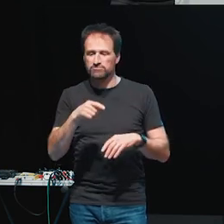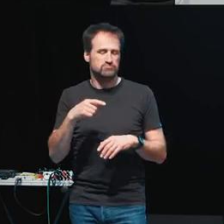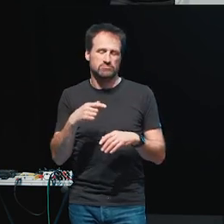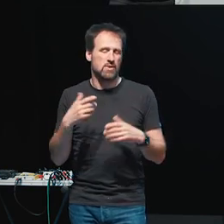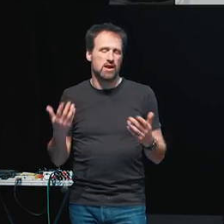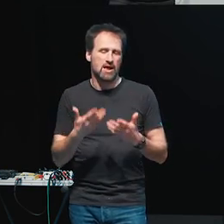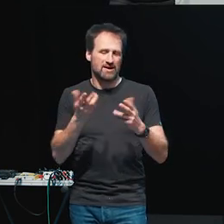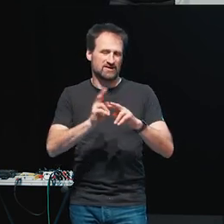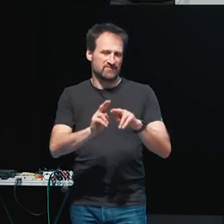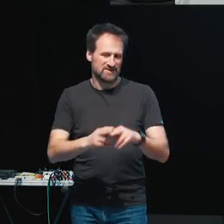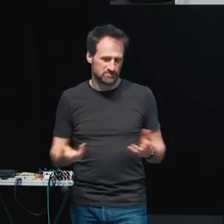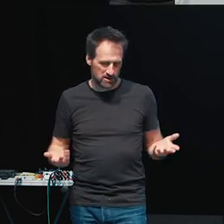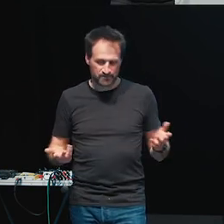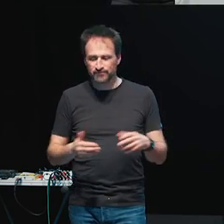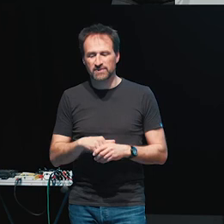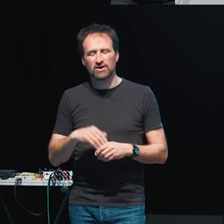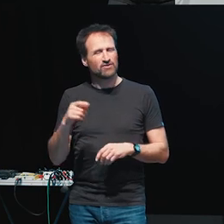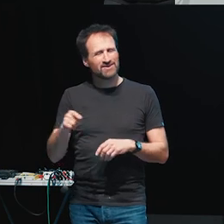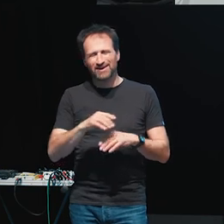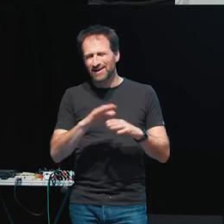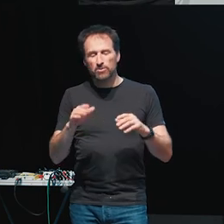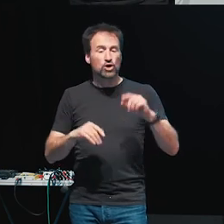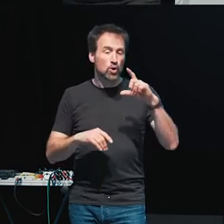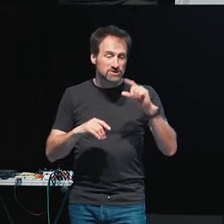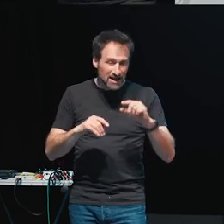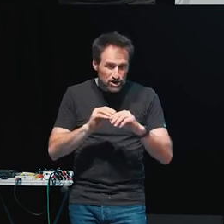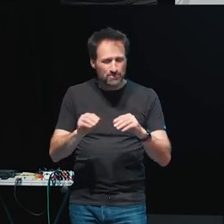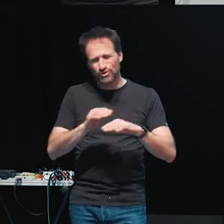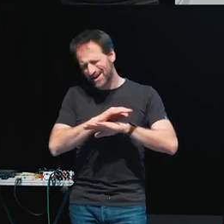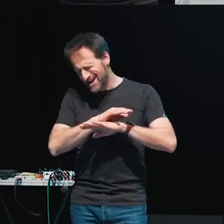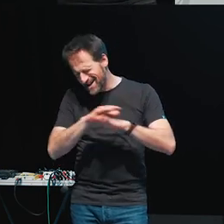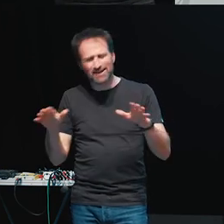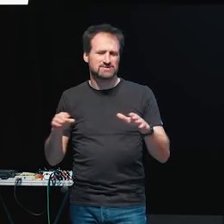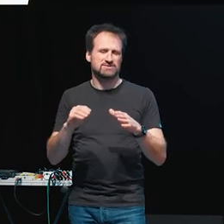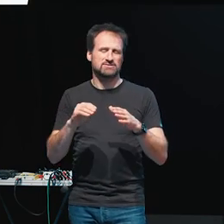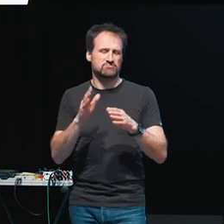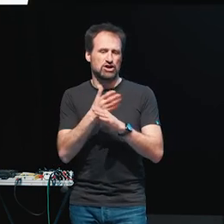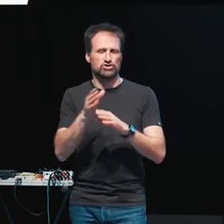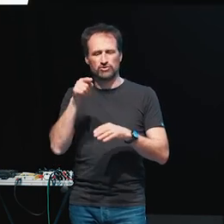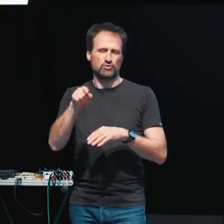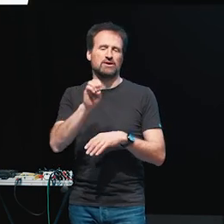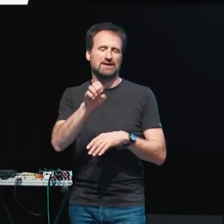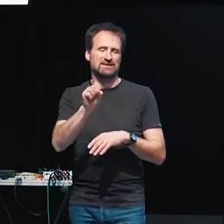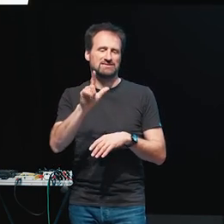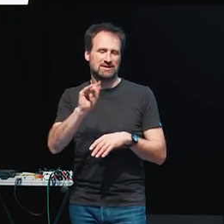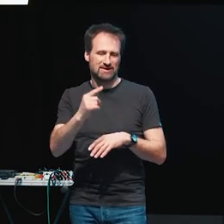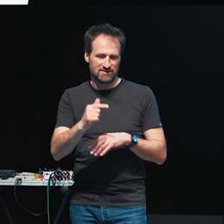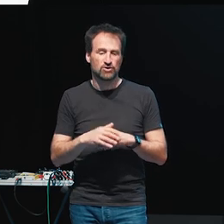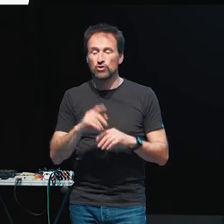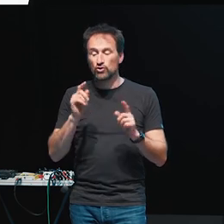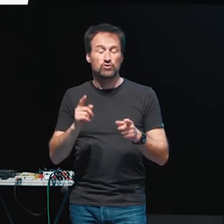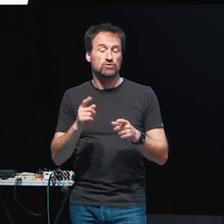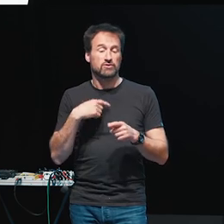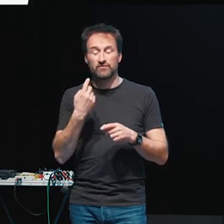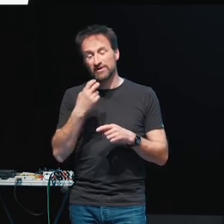should be uppercase or lowercase, all of this is handled by ESLint. Also, we are writing rules to prevent bugs and also even